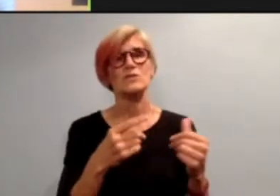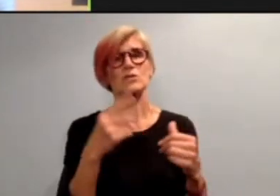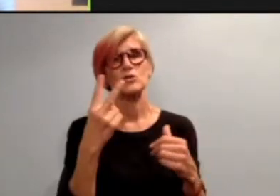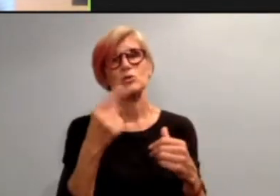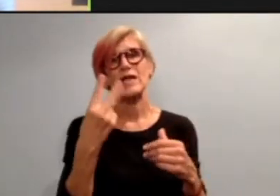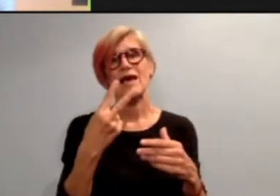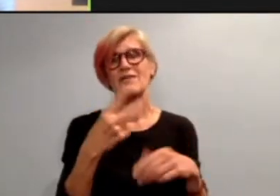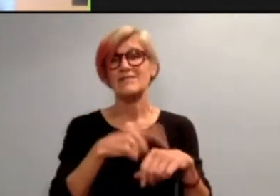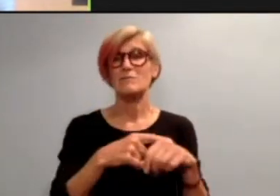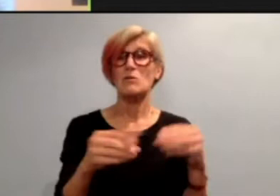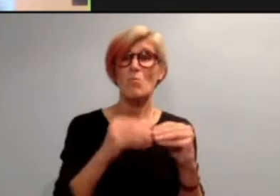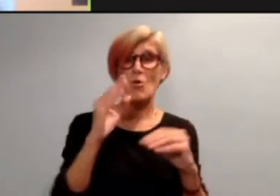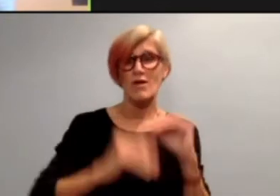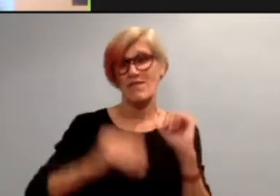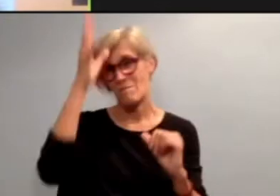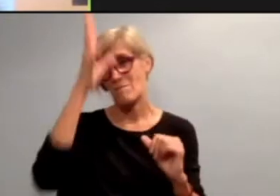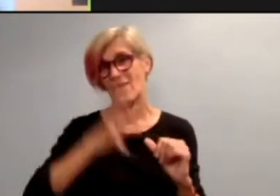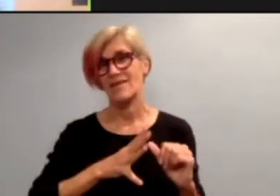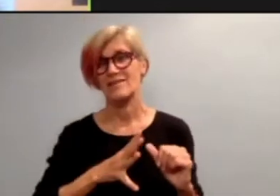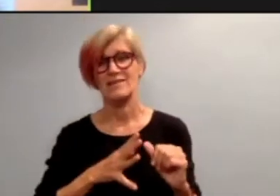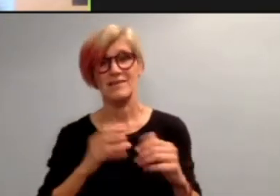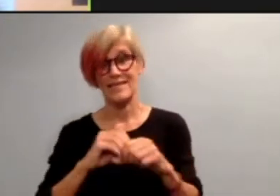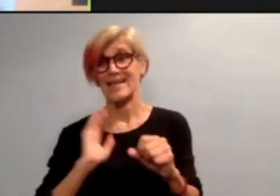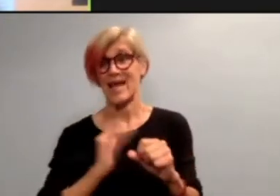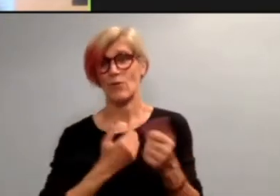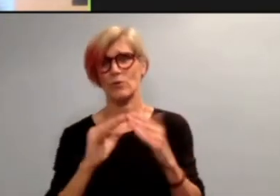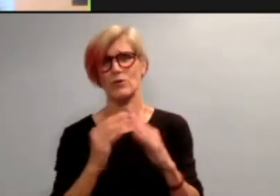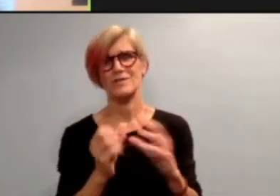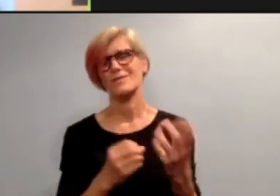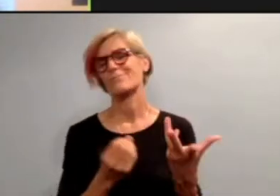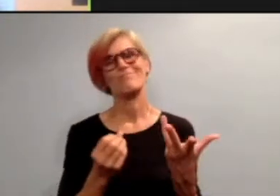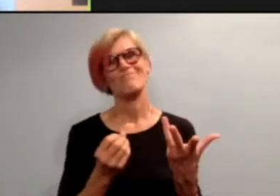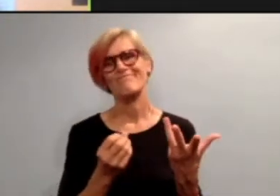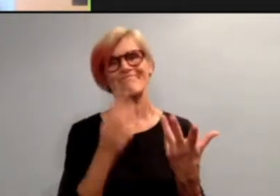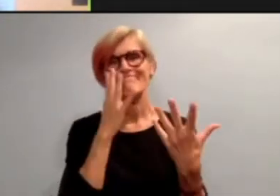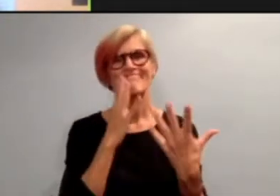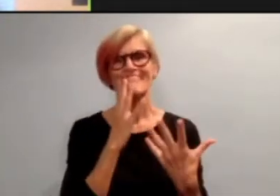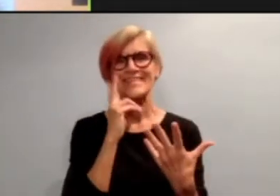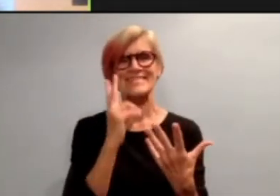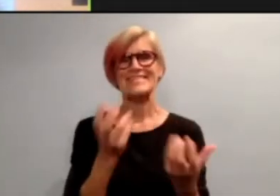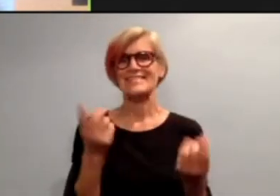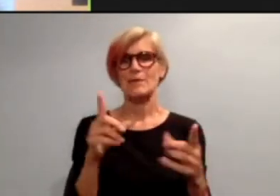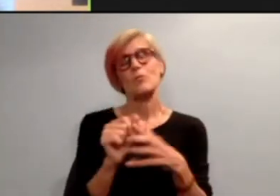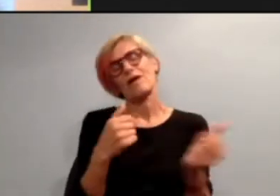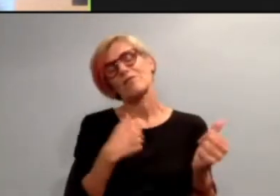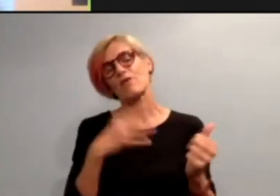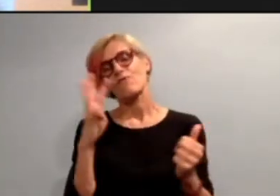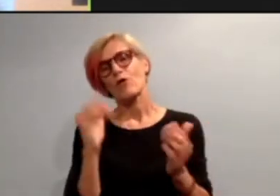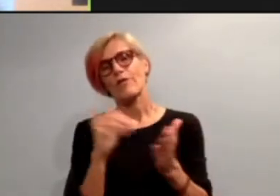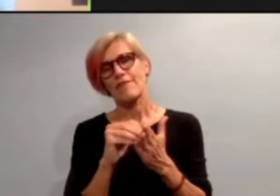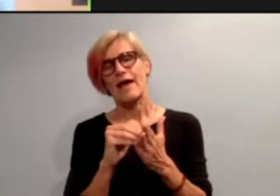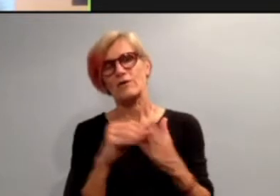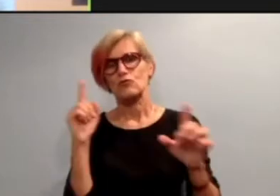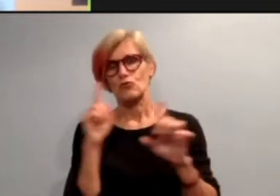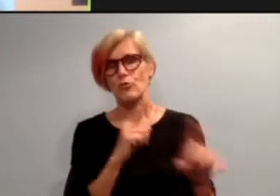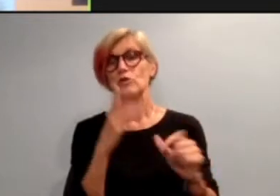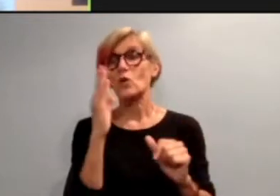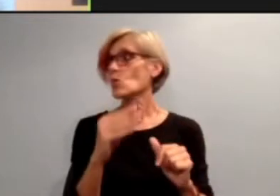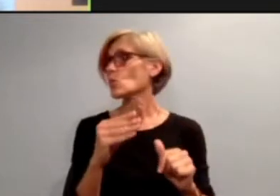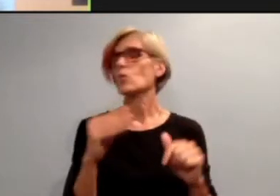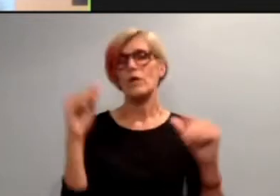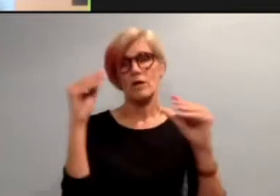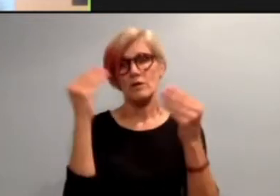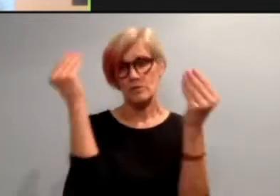to know how widespread this is. And even though we have 4,000 incident reports, and actually we'll be releasing a report